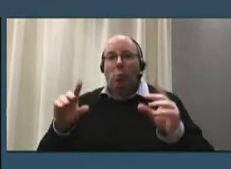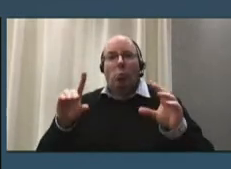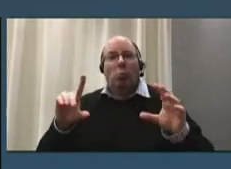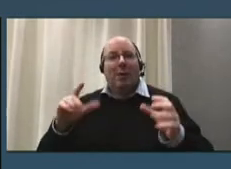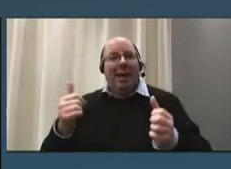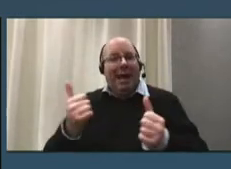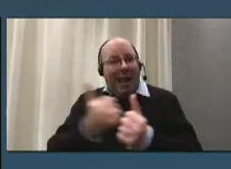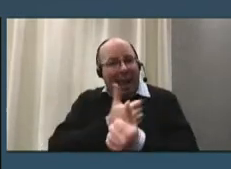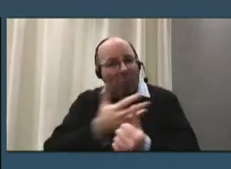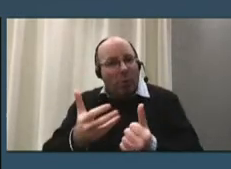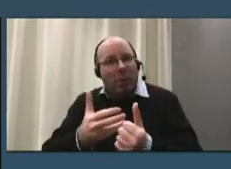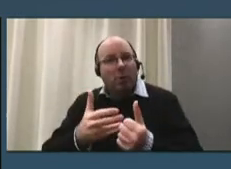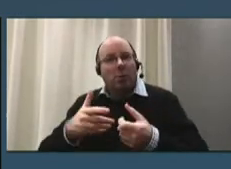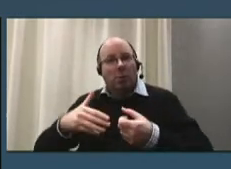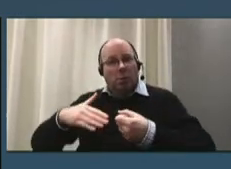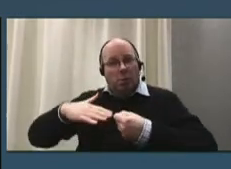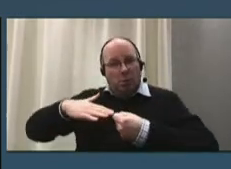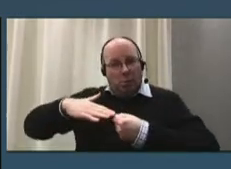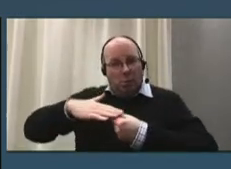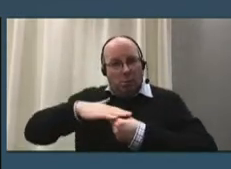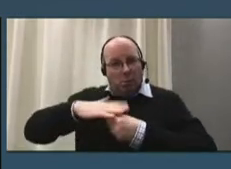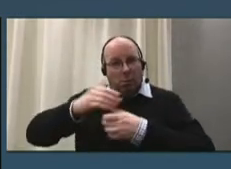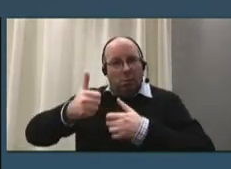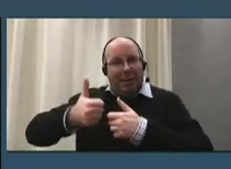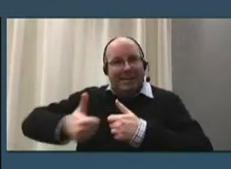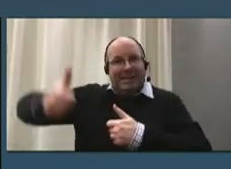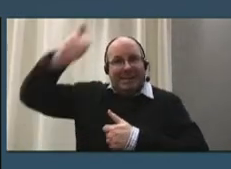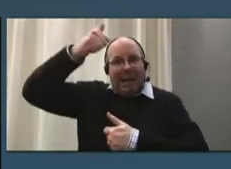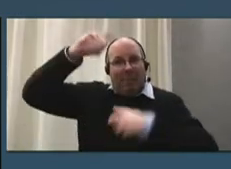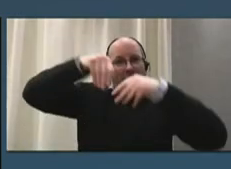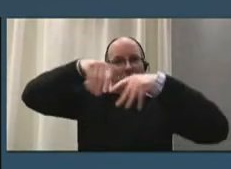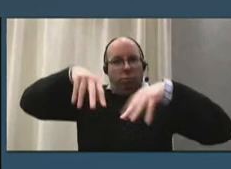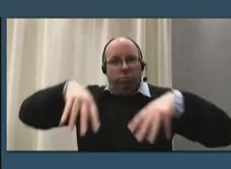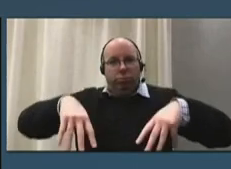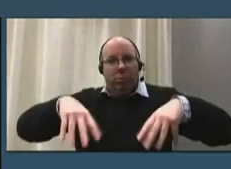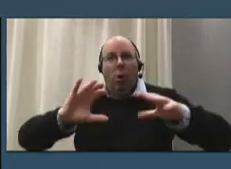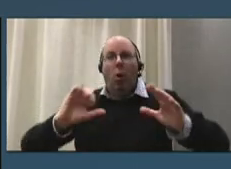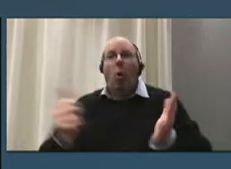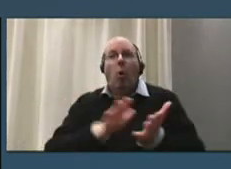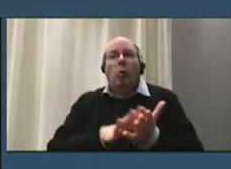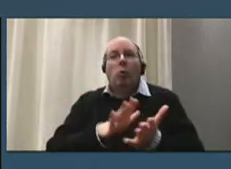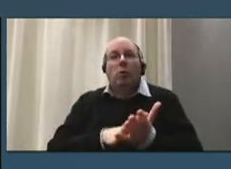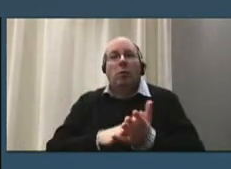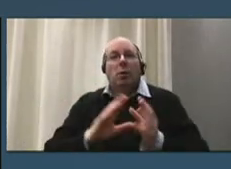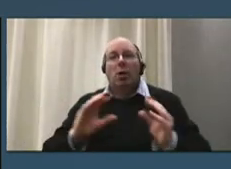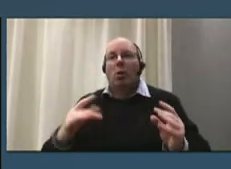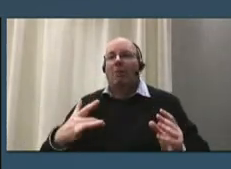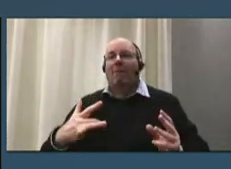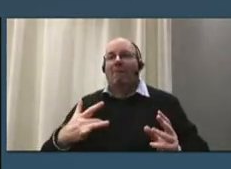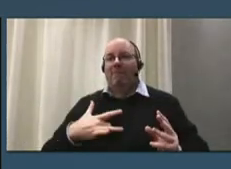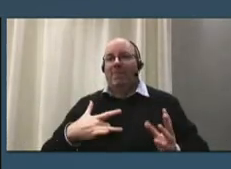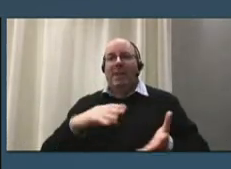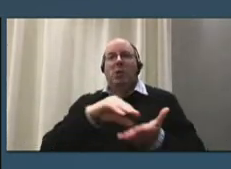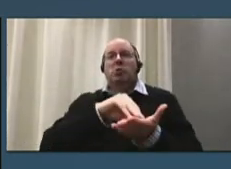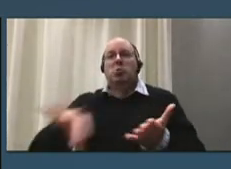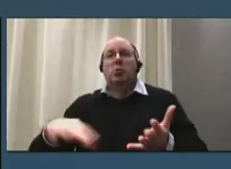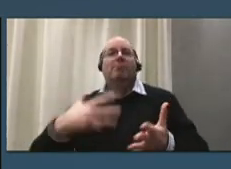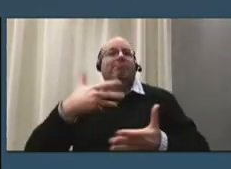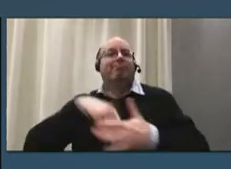don't repeat some of the incidents that do bring harm emotionally to students in our school system. So thank you for that,